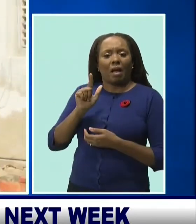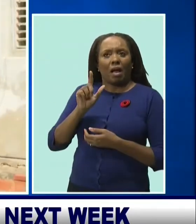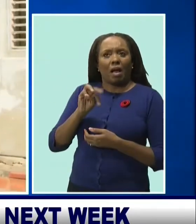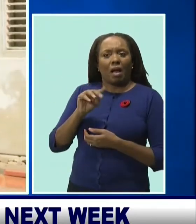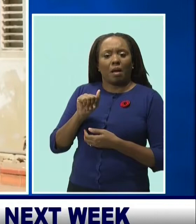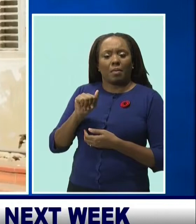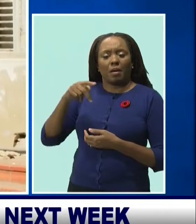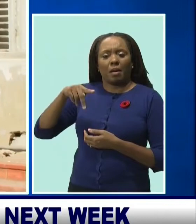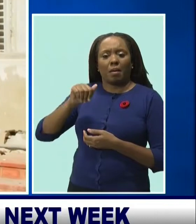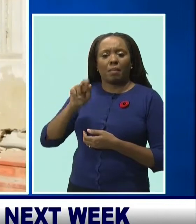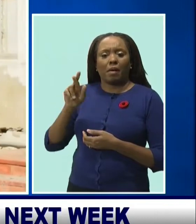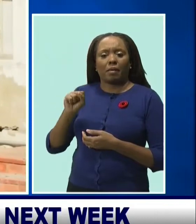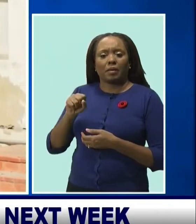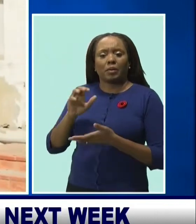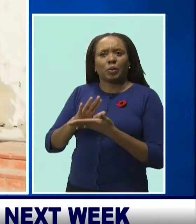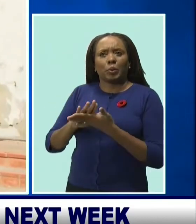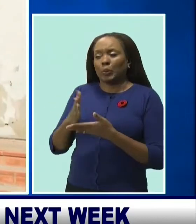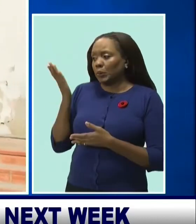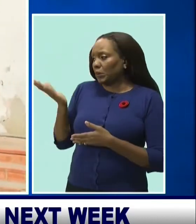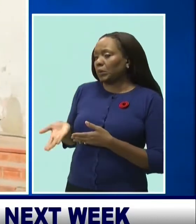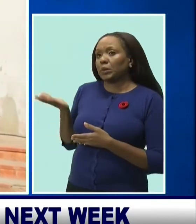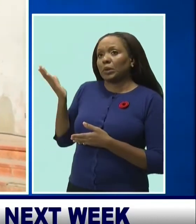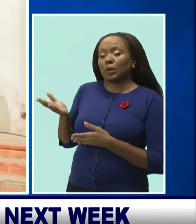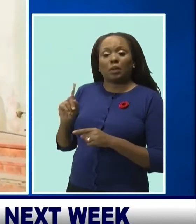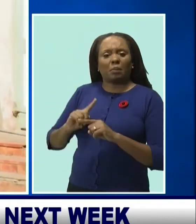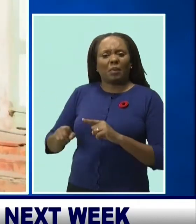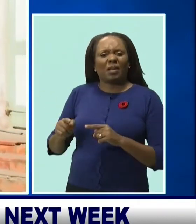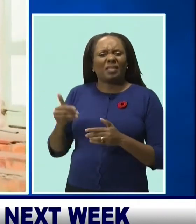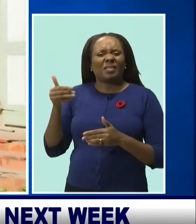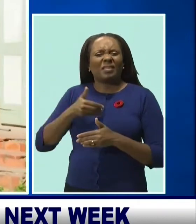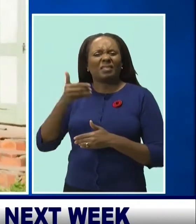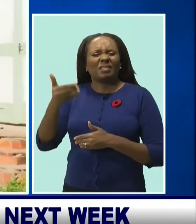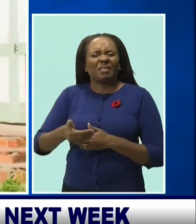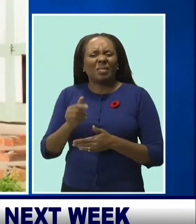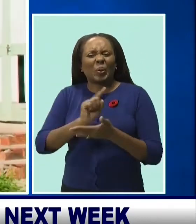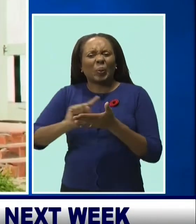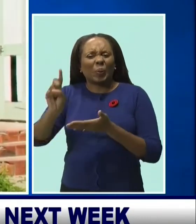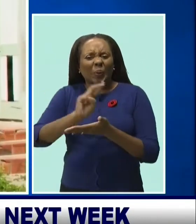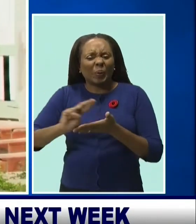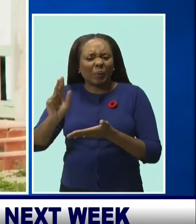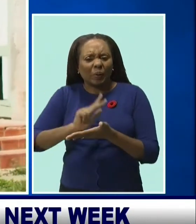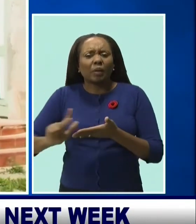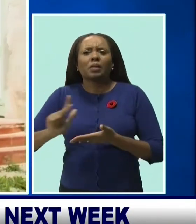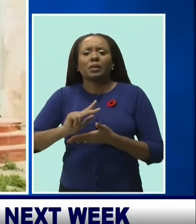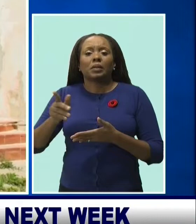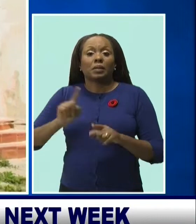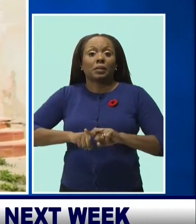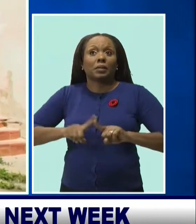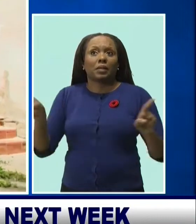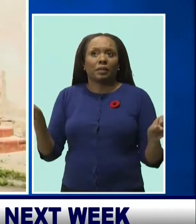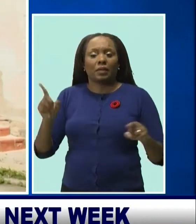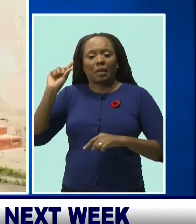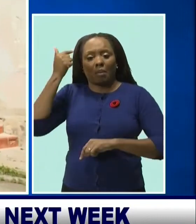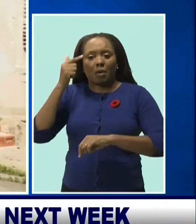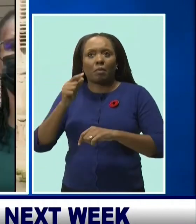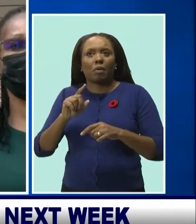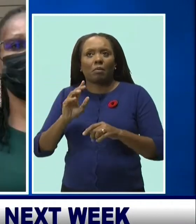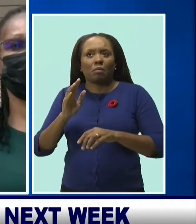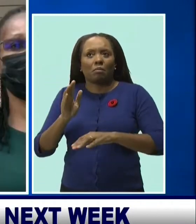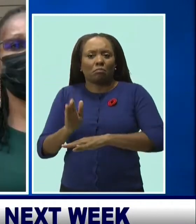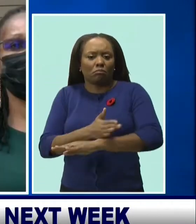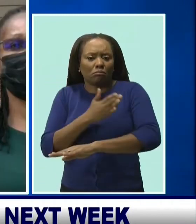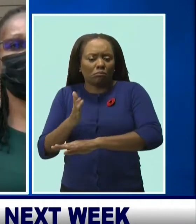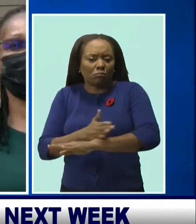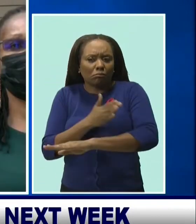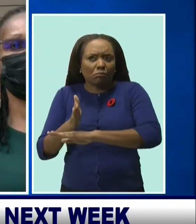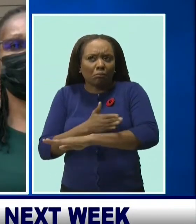looks like, but in the coming weeks it will be looking much different as government begins renovations. I'm pleased to say that